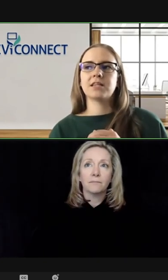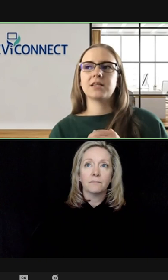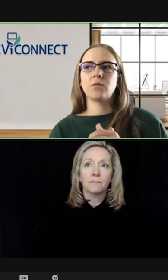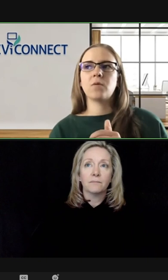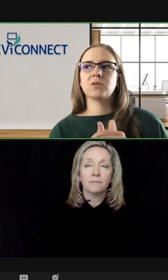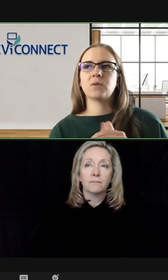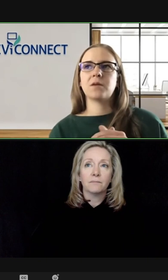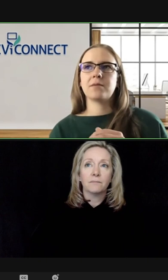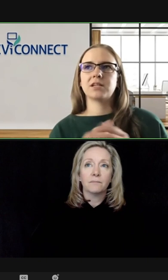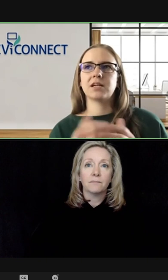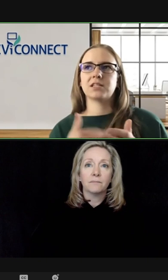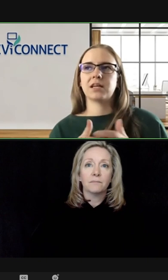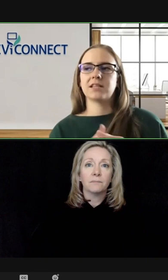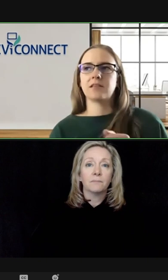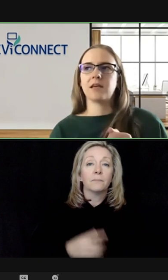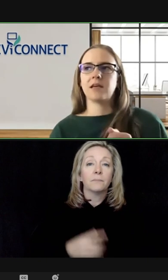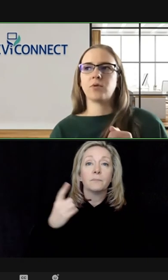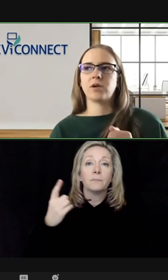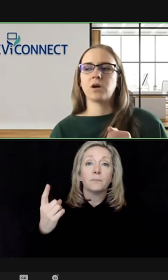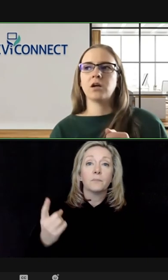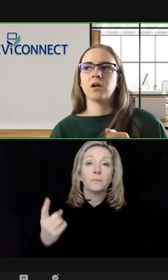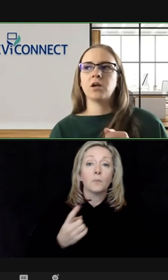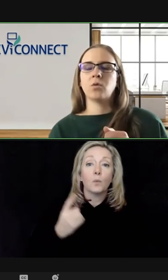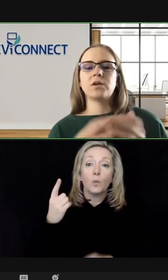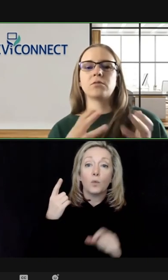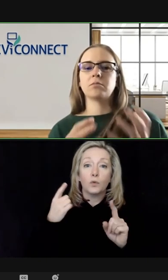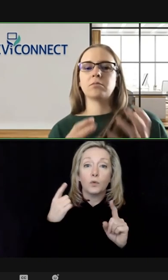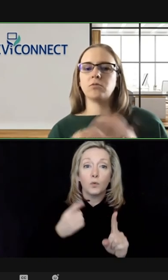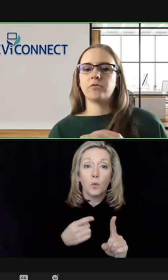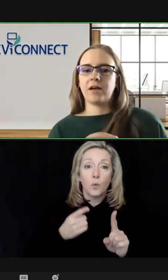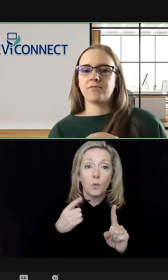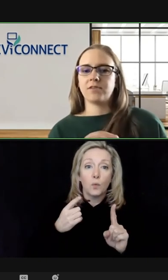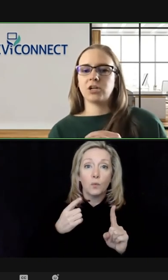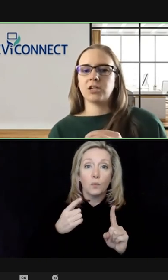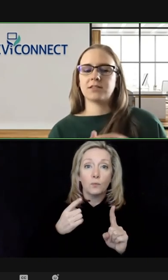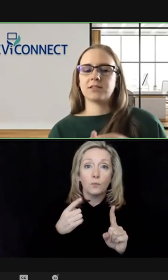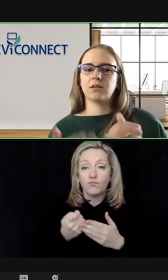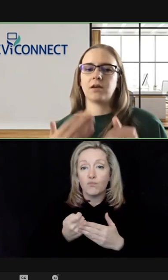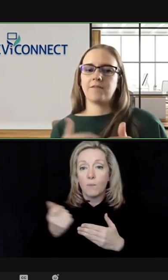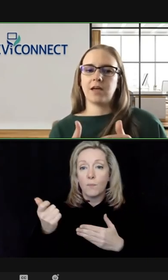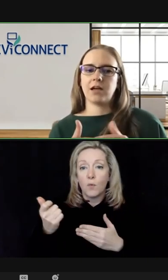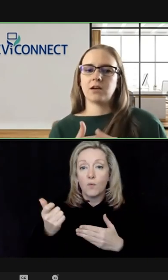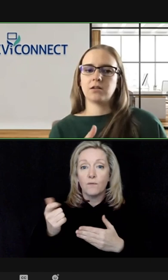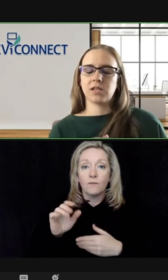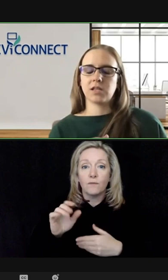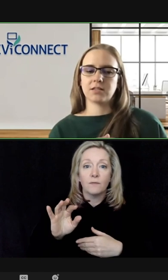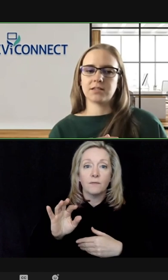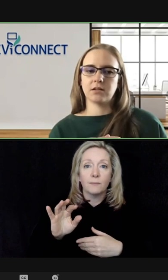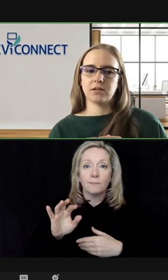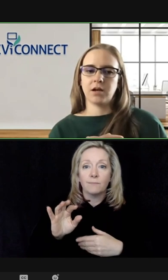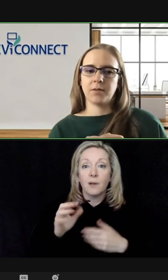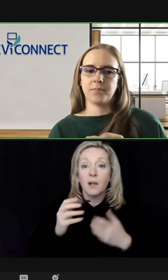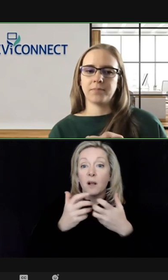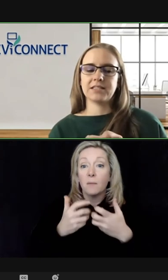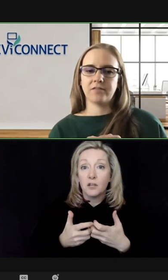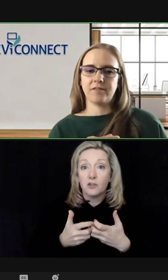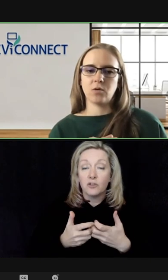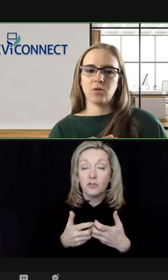And lastly, we always want to be able to get to, like I said, to that point where we can remove that feature and still have that so he can